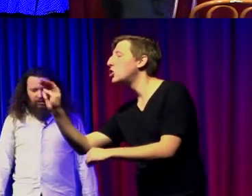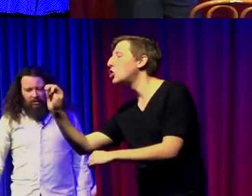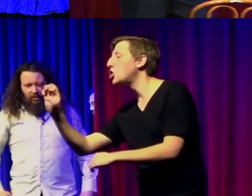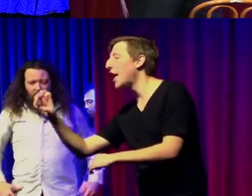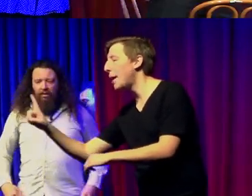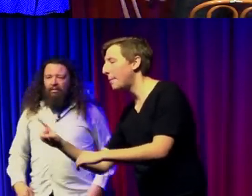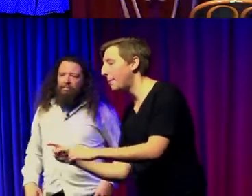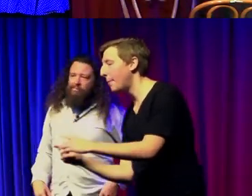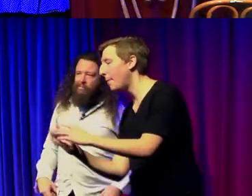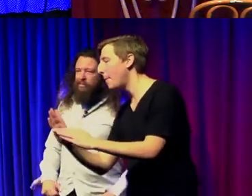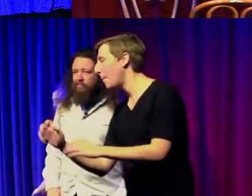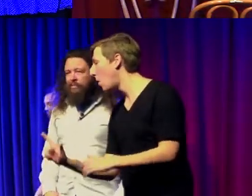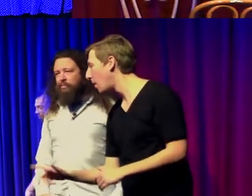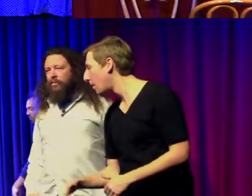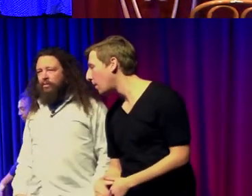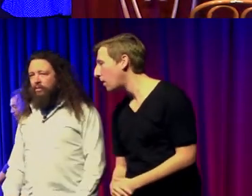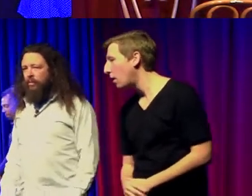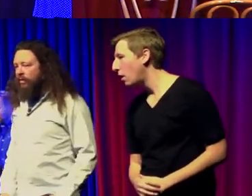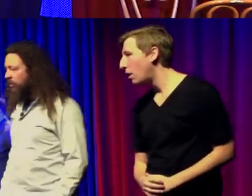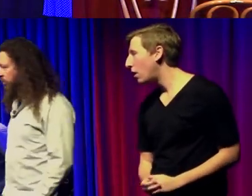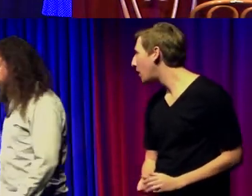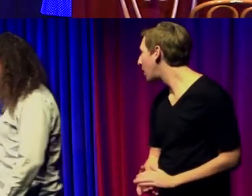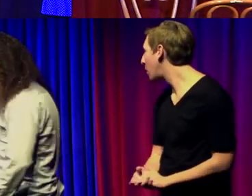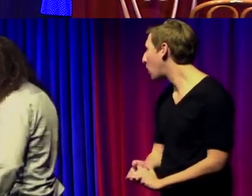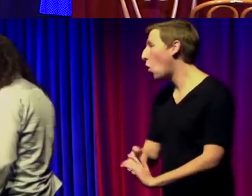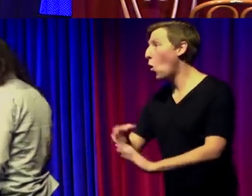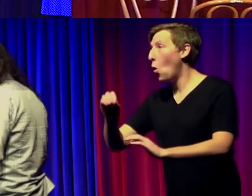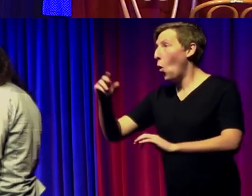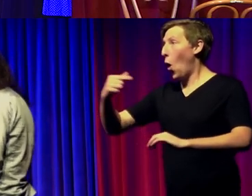are cute. Ooh, I'm the ghost of Grandpa.